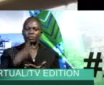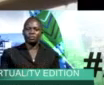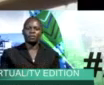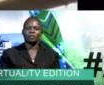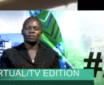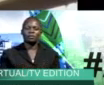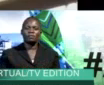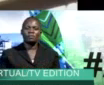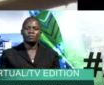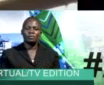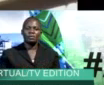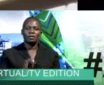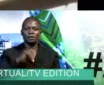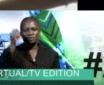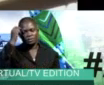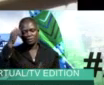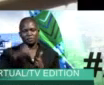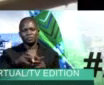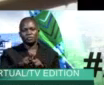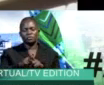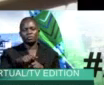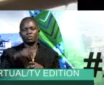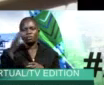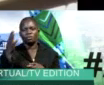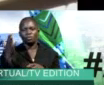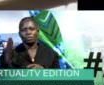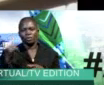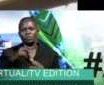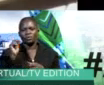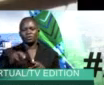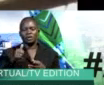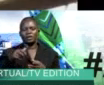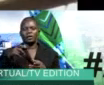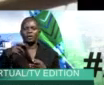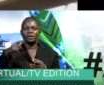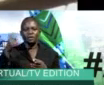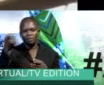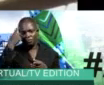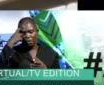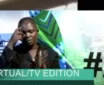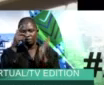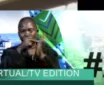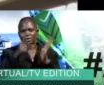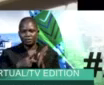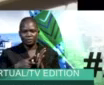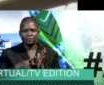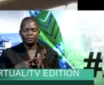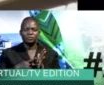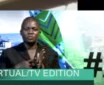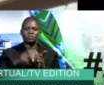growing steadily. I think this is also why we need the government policy